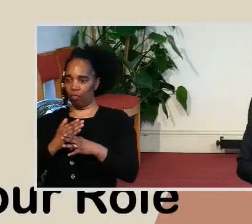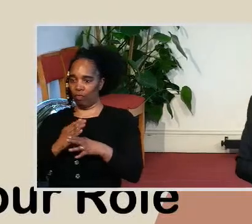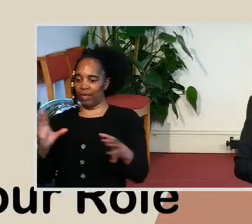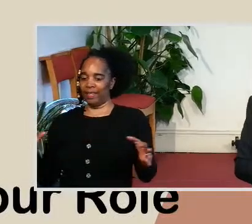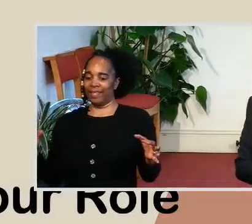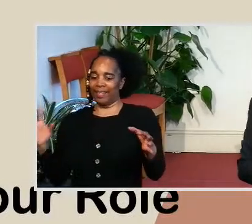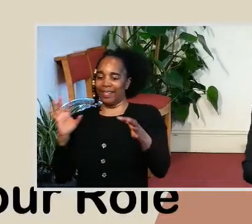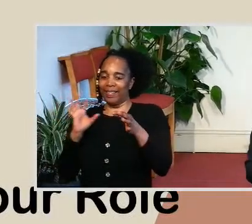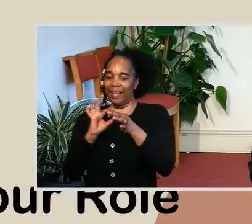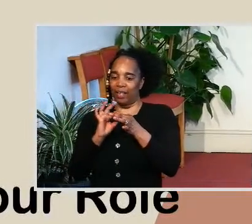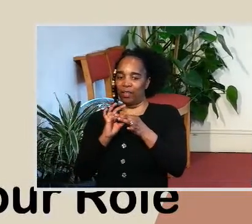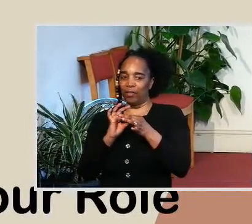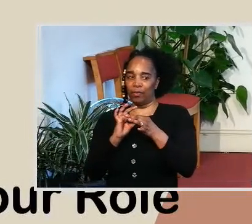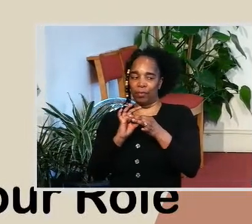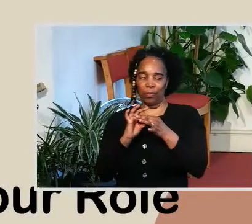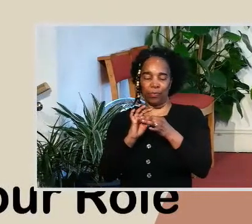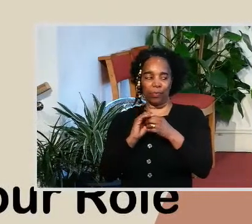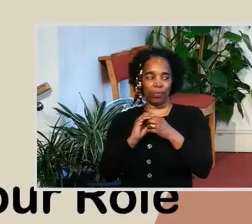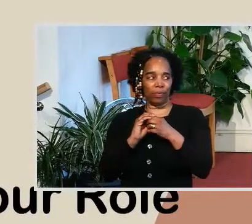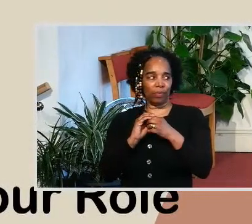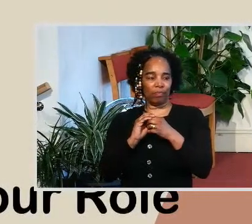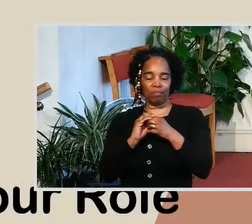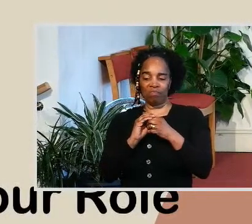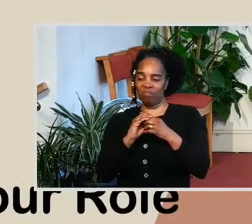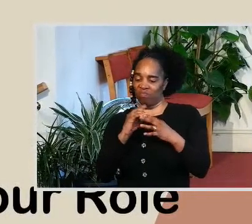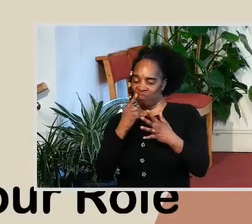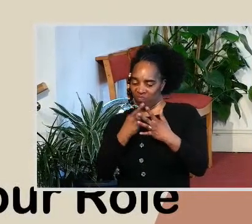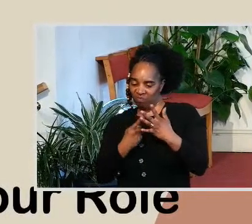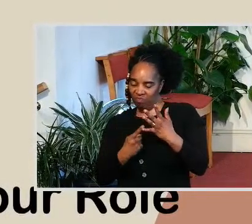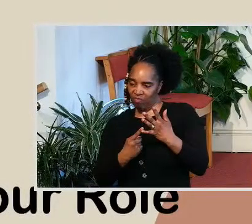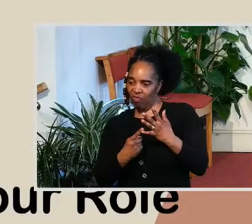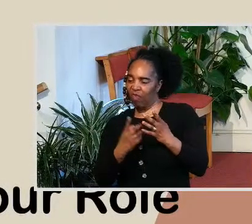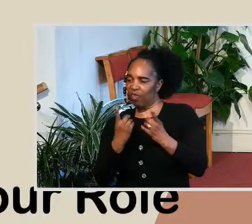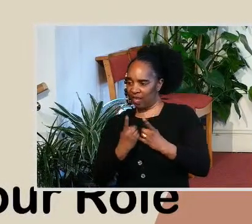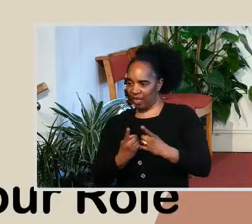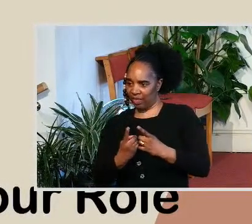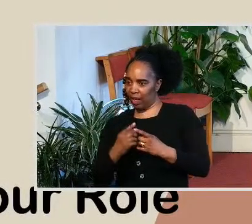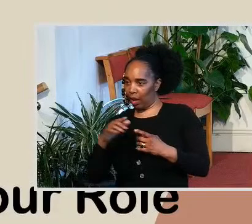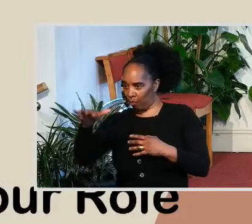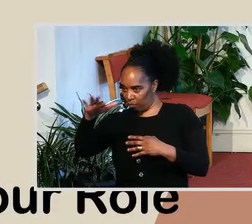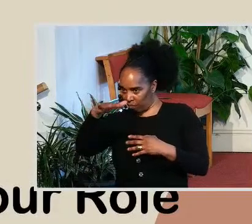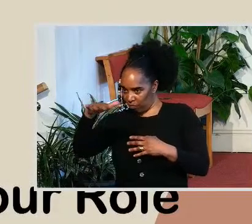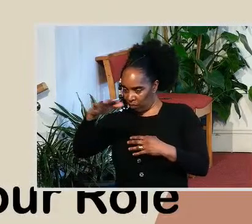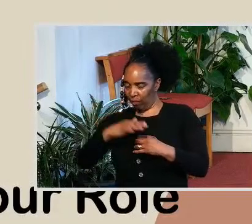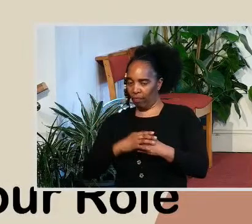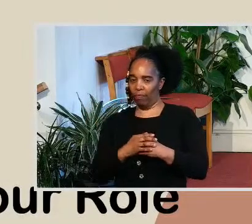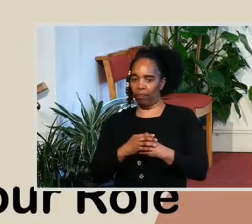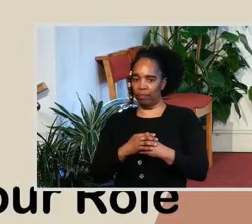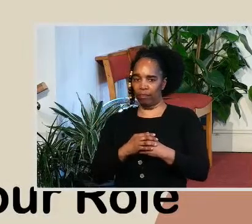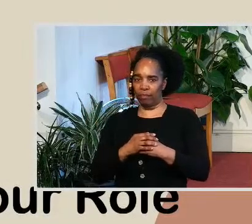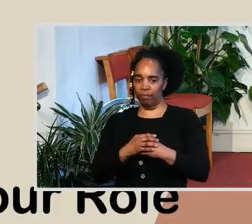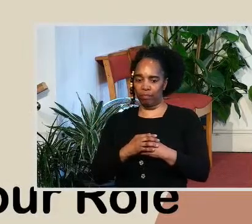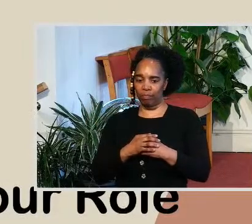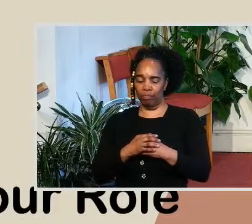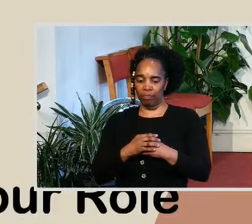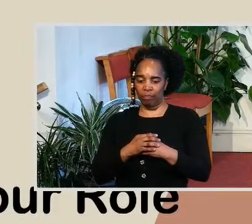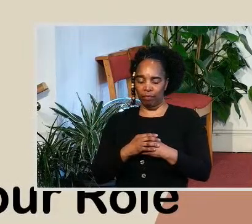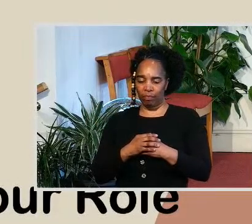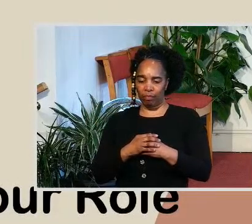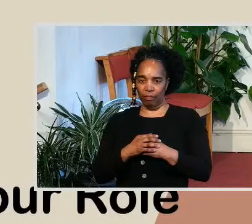the context of a few conditions which exist out there. We're going to examine how